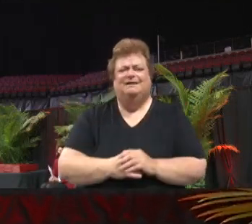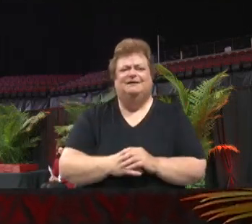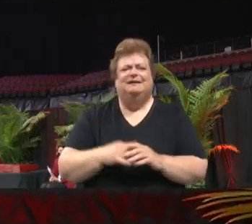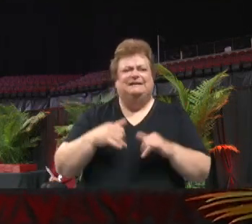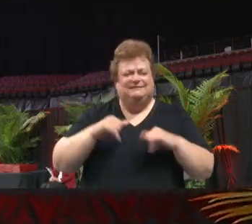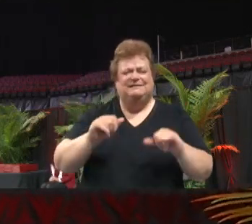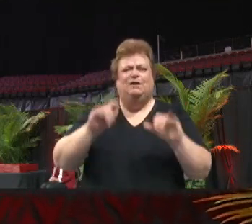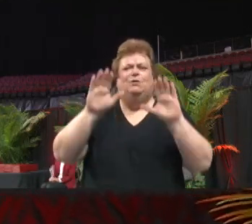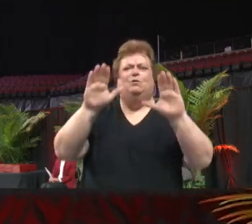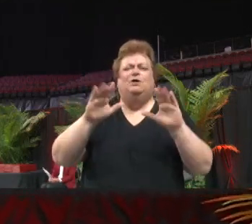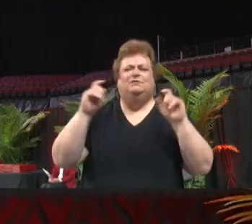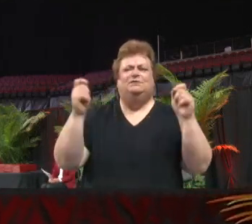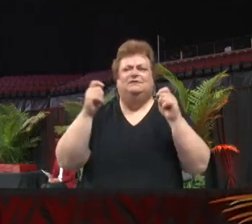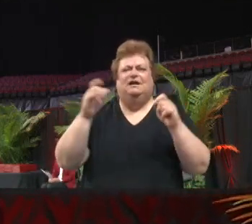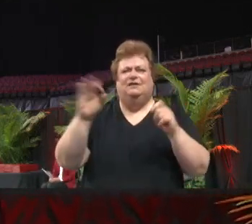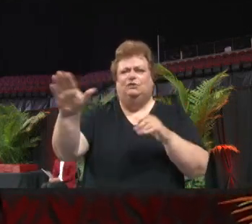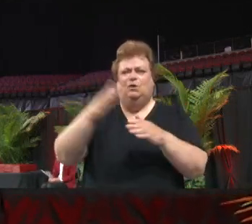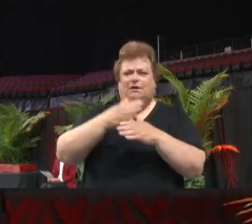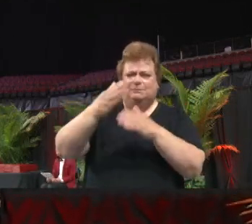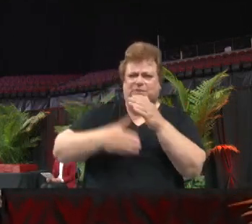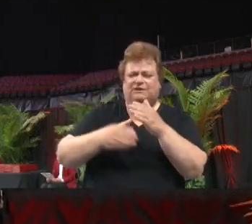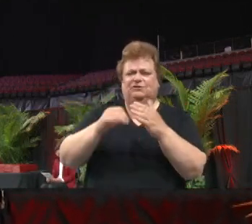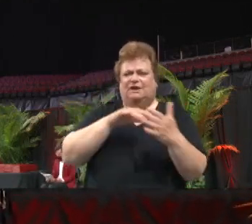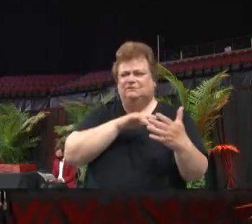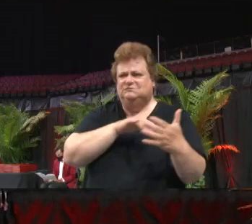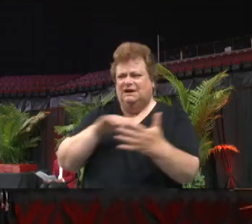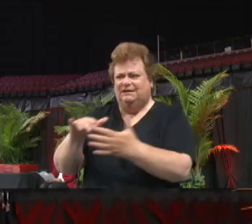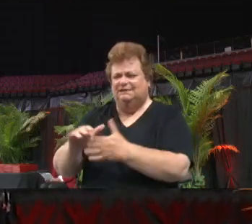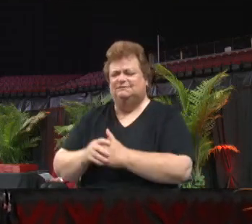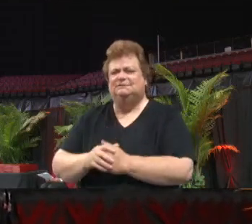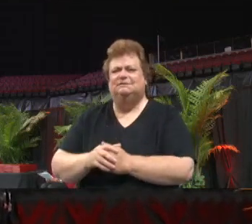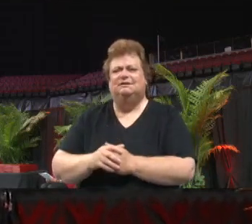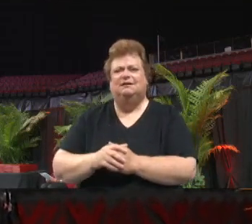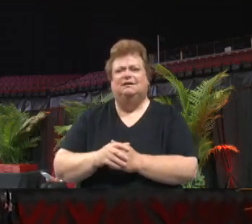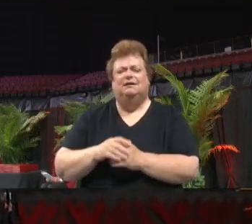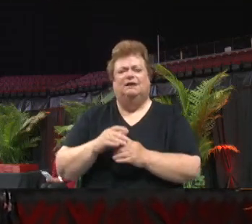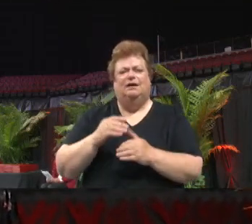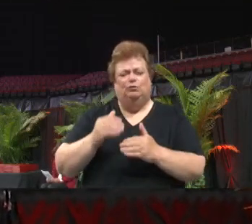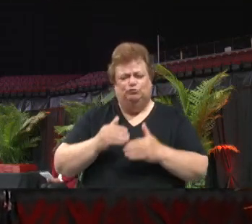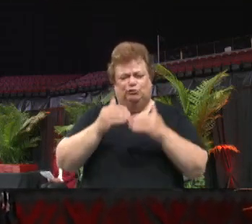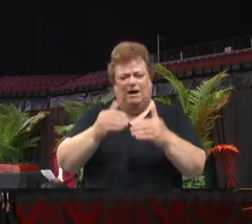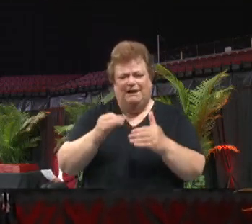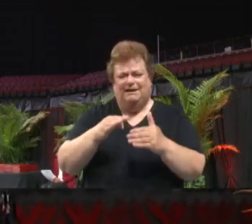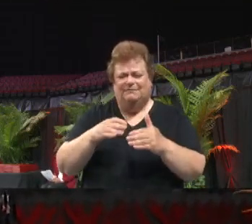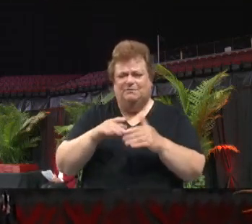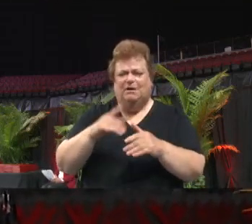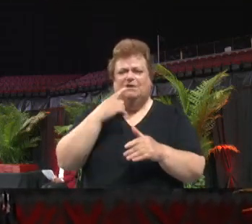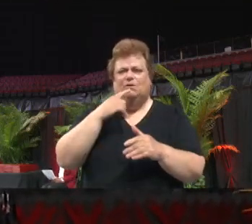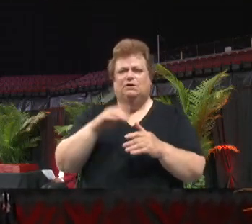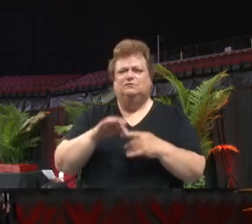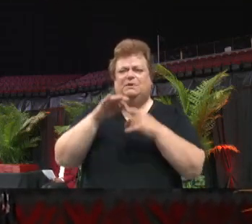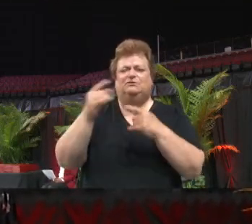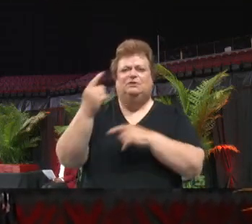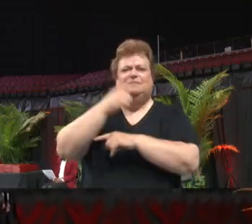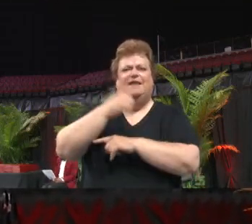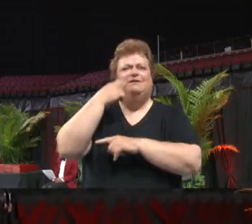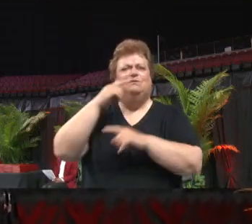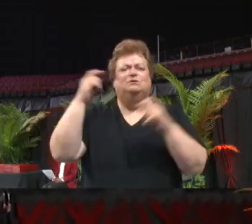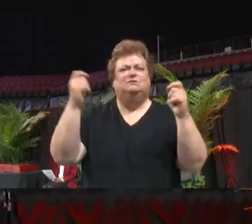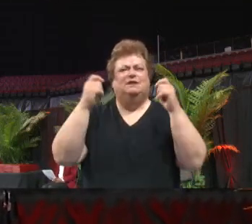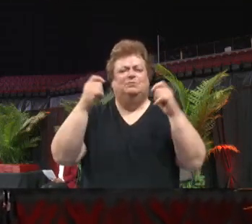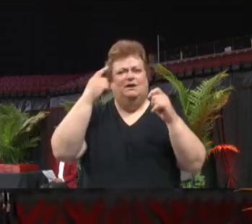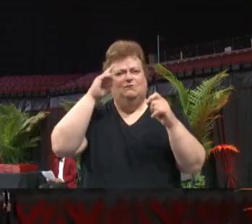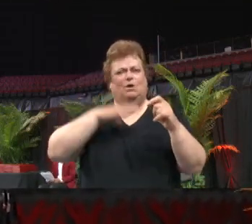wonderful celebration of your completion of studies, a rite of passage for each of you, and a special day of celebration for our